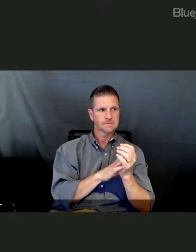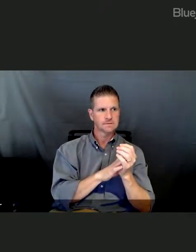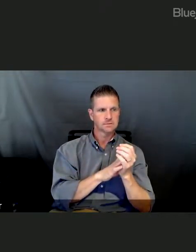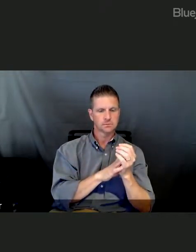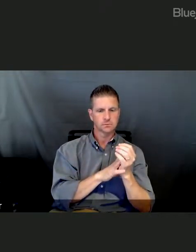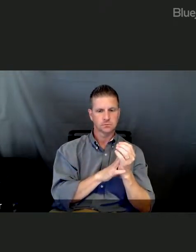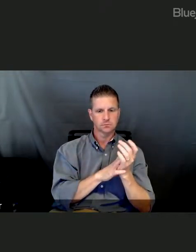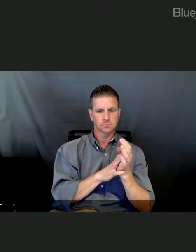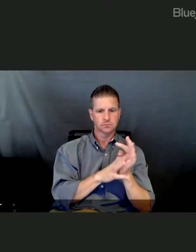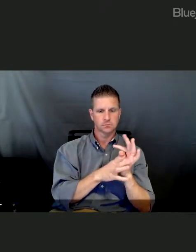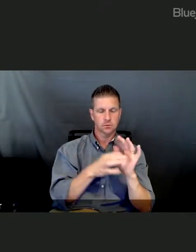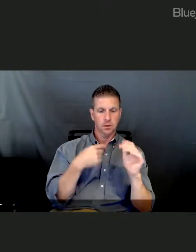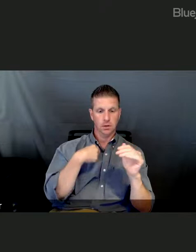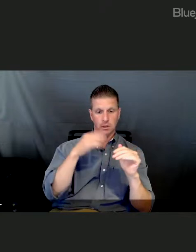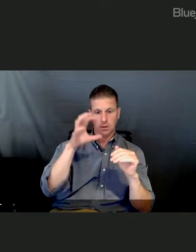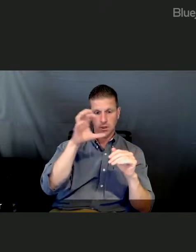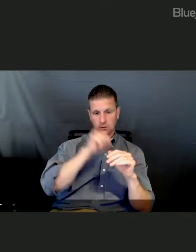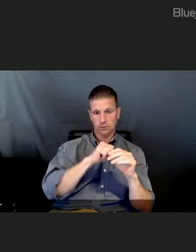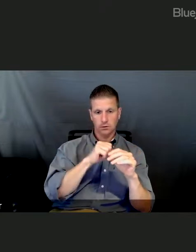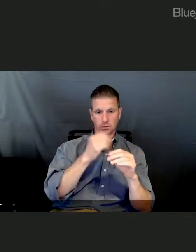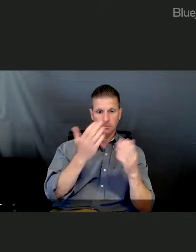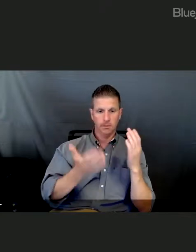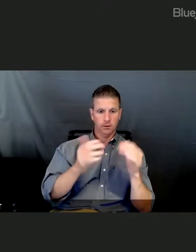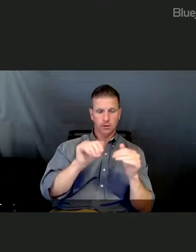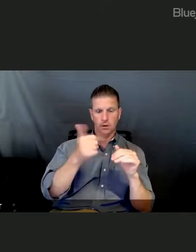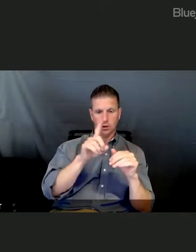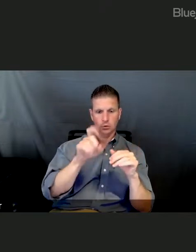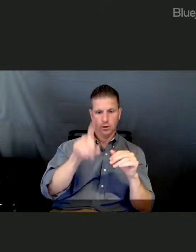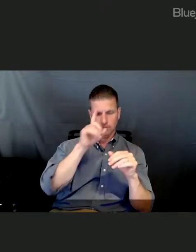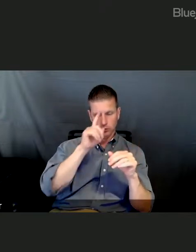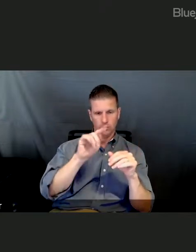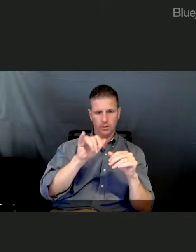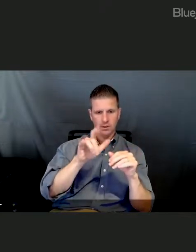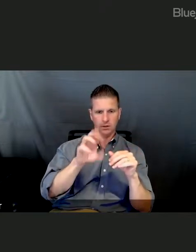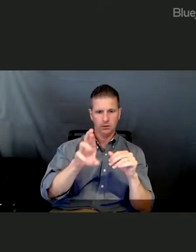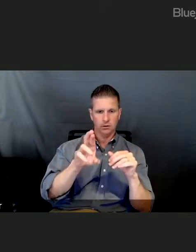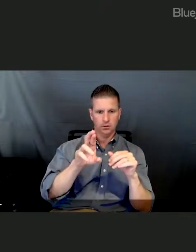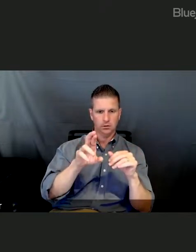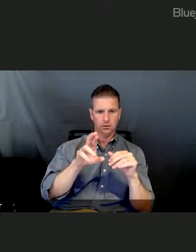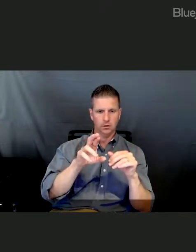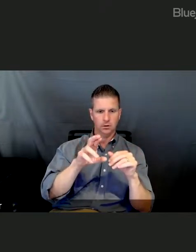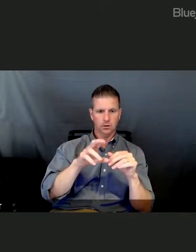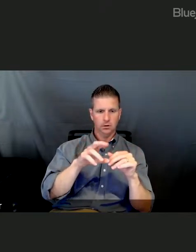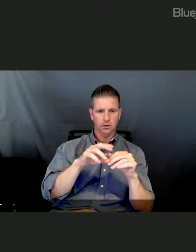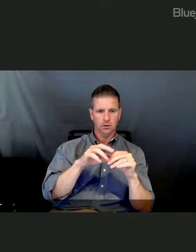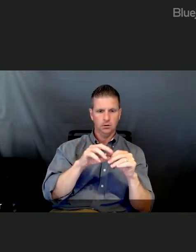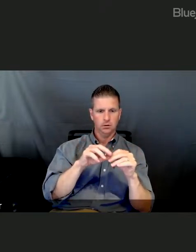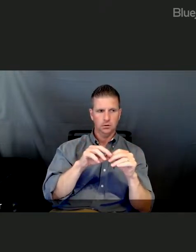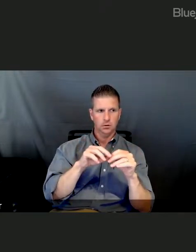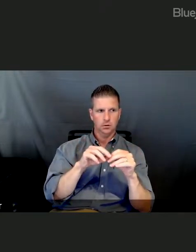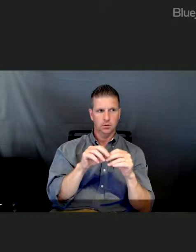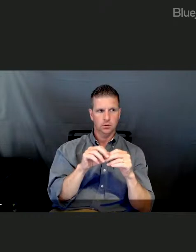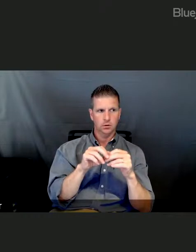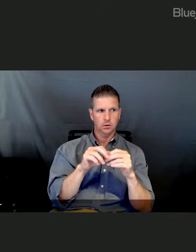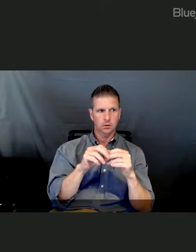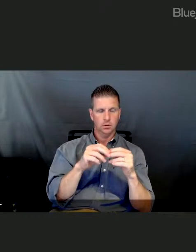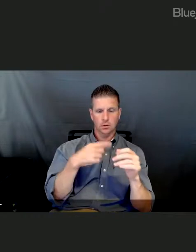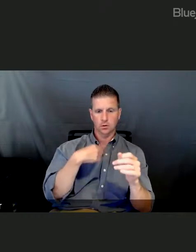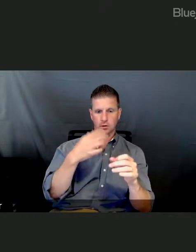And I guess maybe another question for Taylor while I still have you. Have we gained